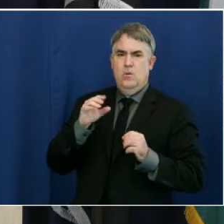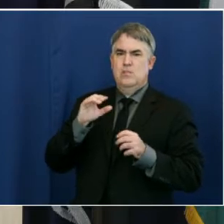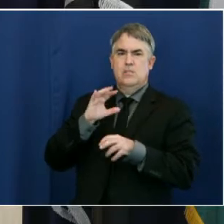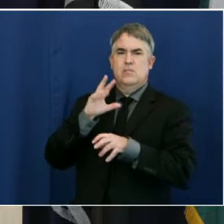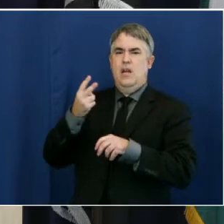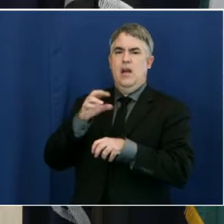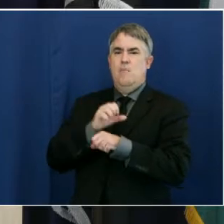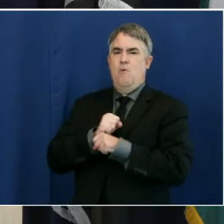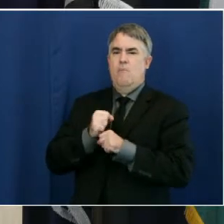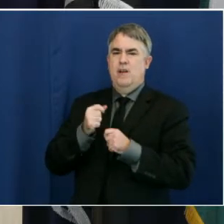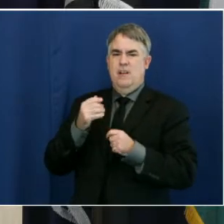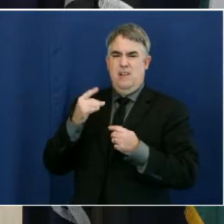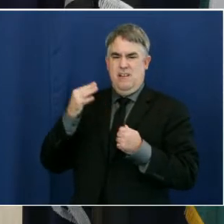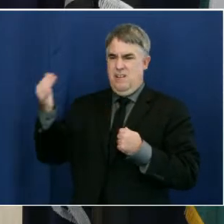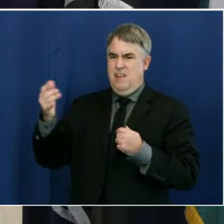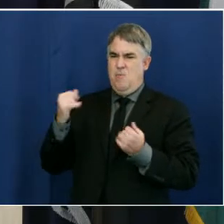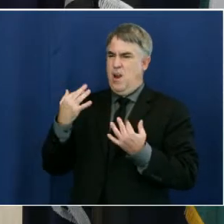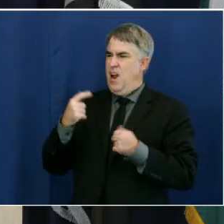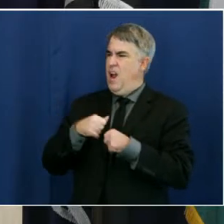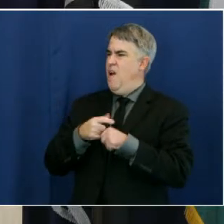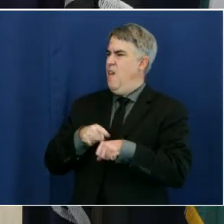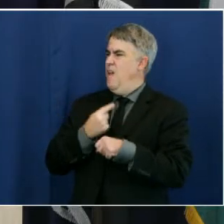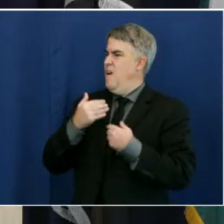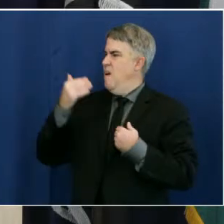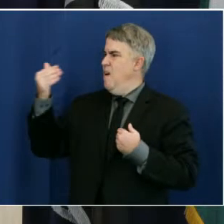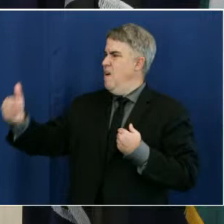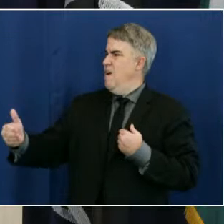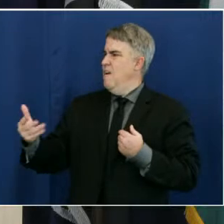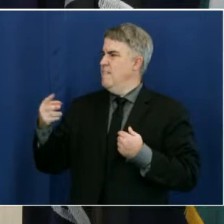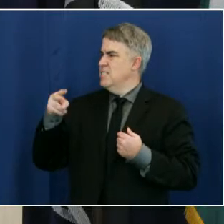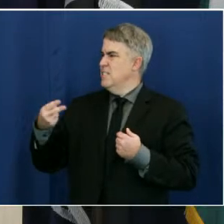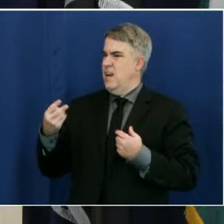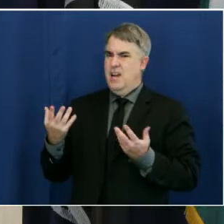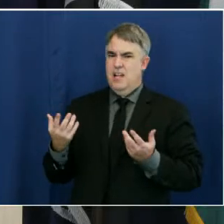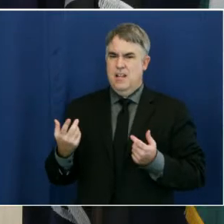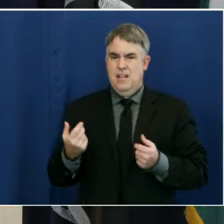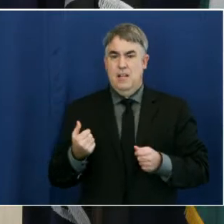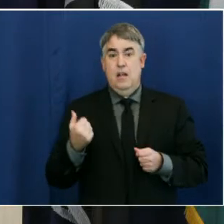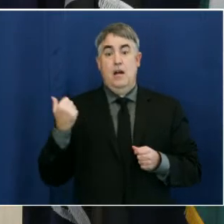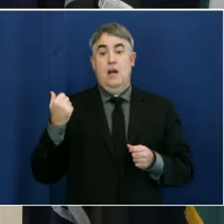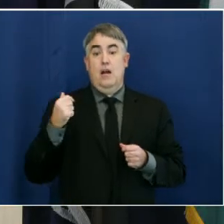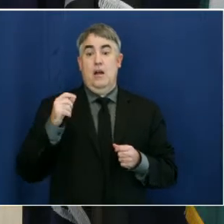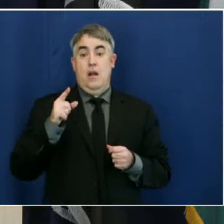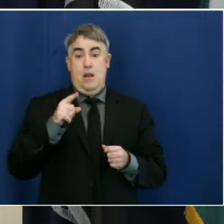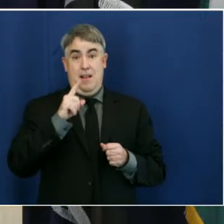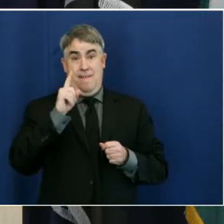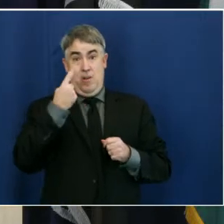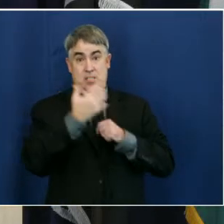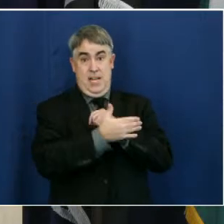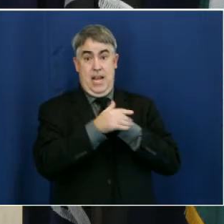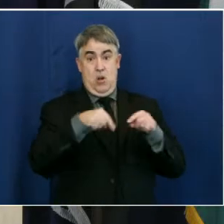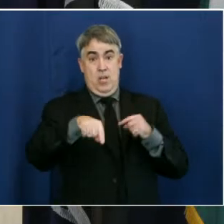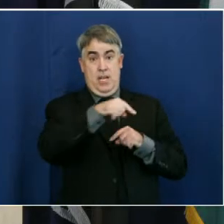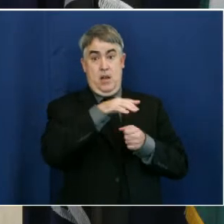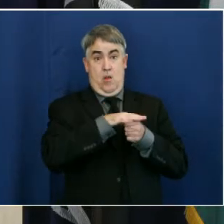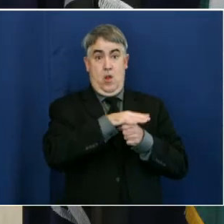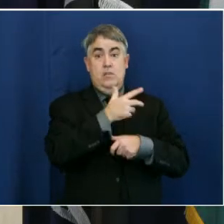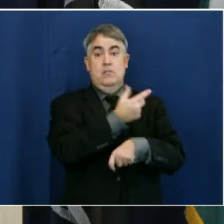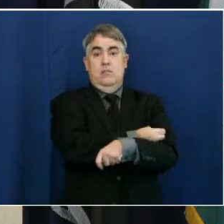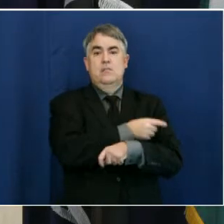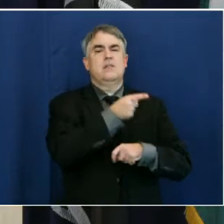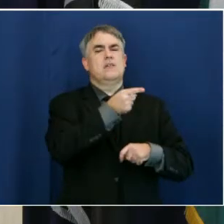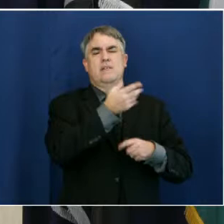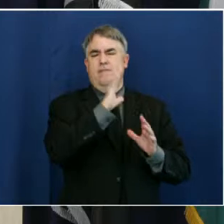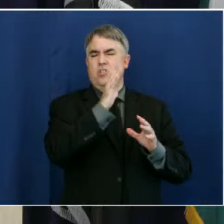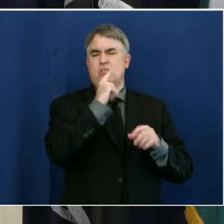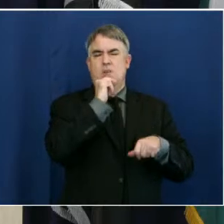before the 28-day mark that is required? When individuals get a shot at a county-sponsored site, they are scheduled for their second